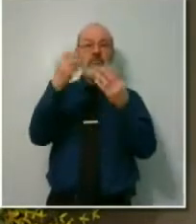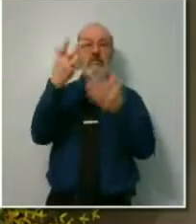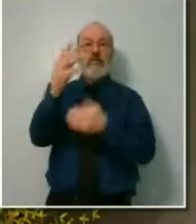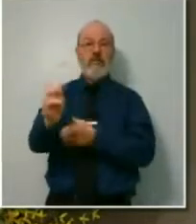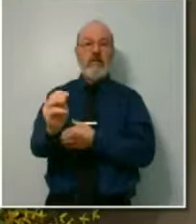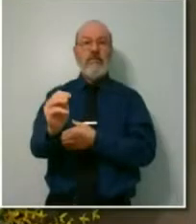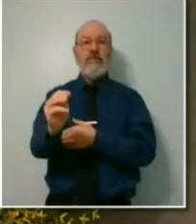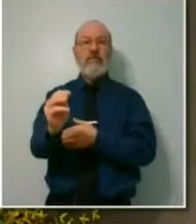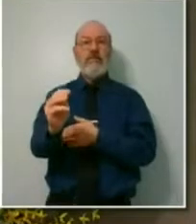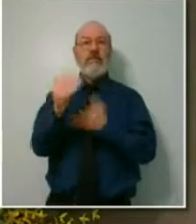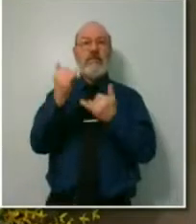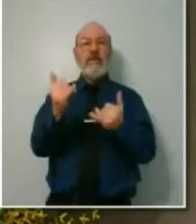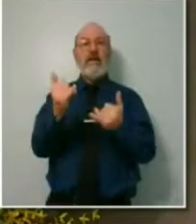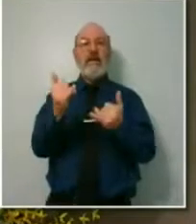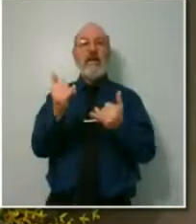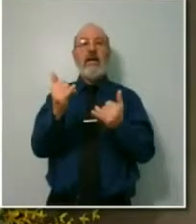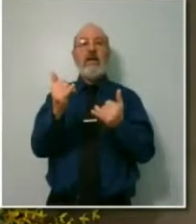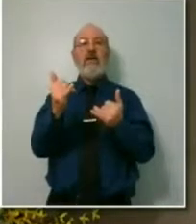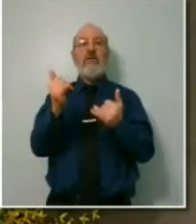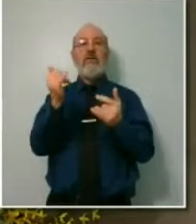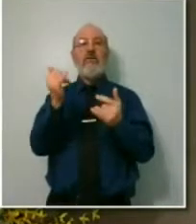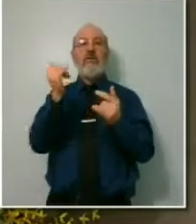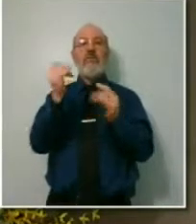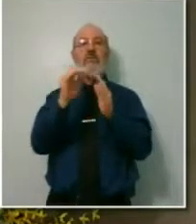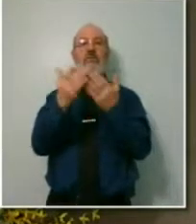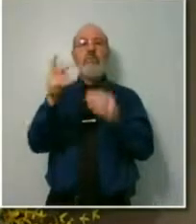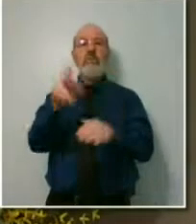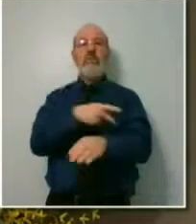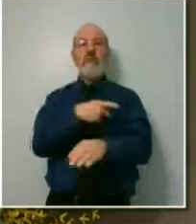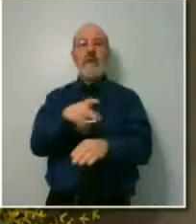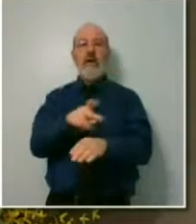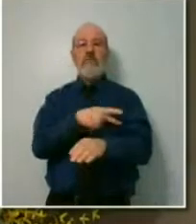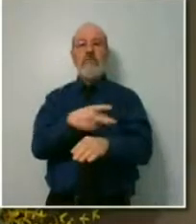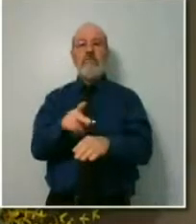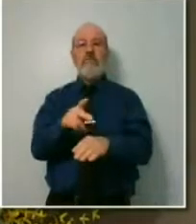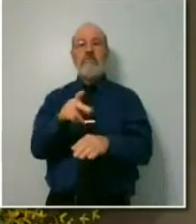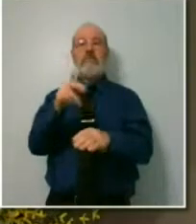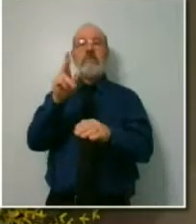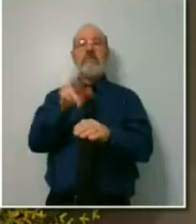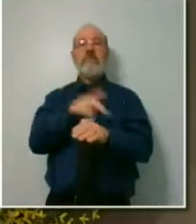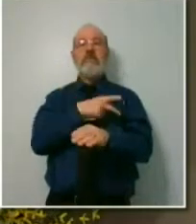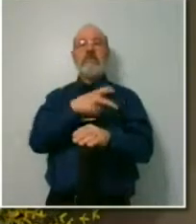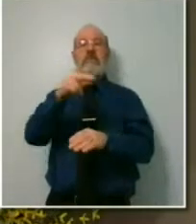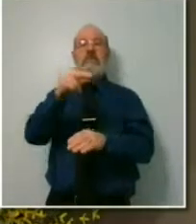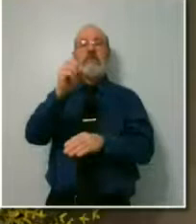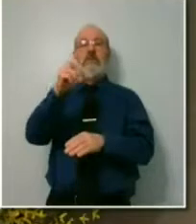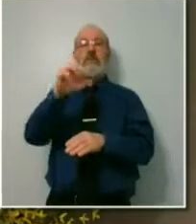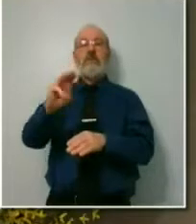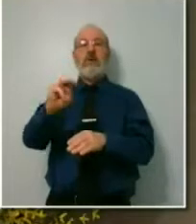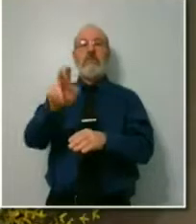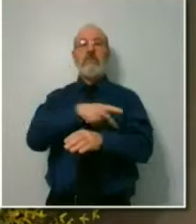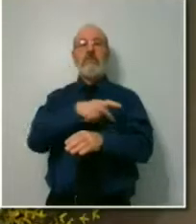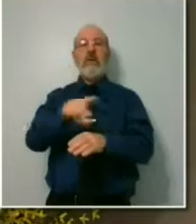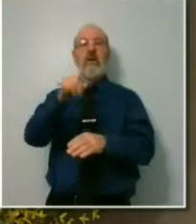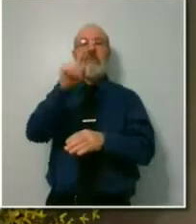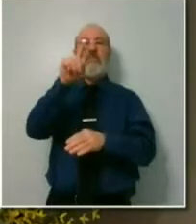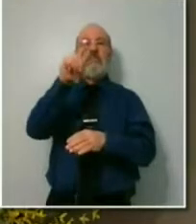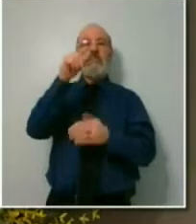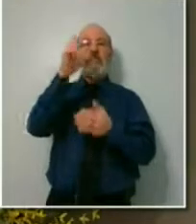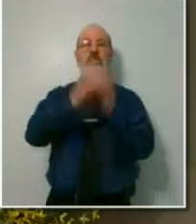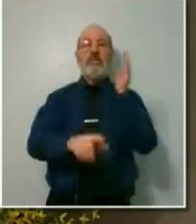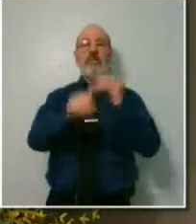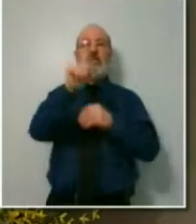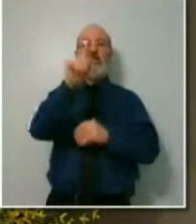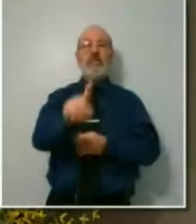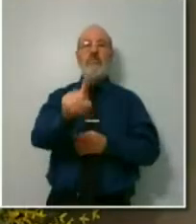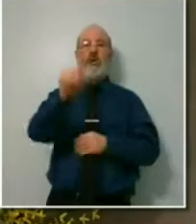Now turn with me, if you would, to the book of Psalms. Psalm and chapter number 115.